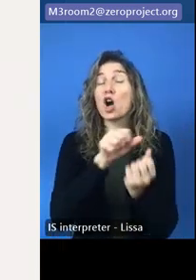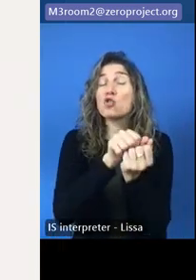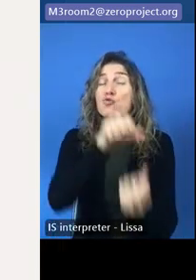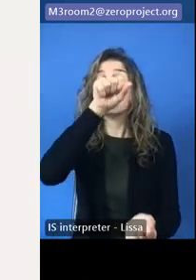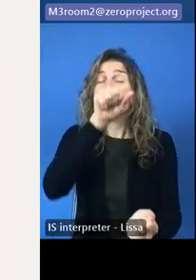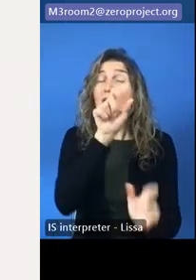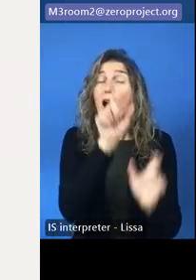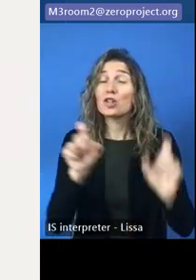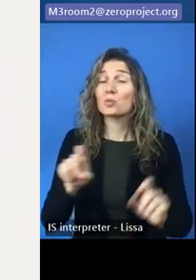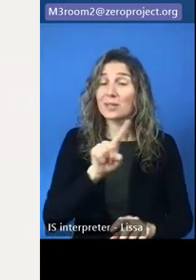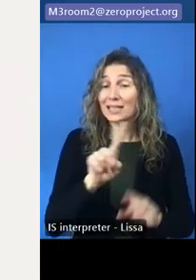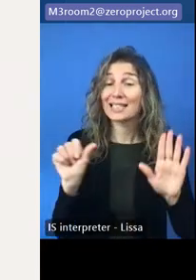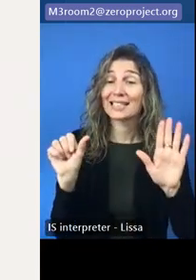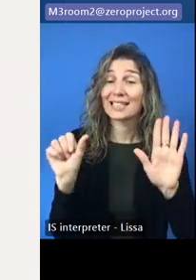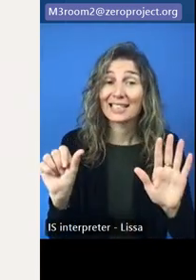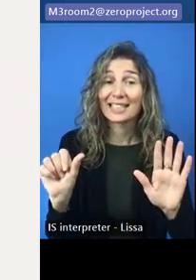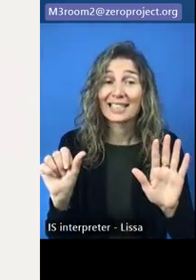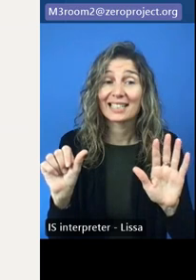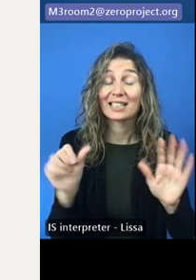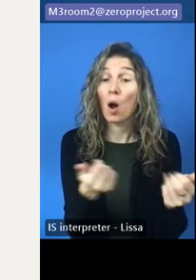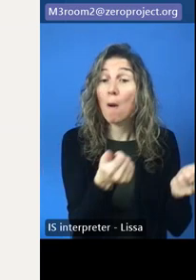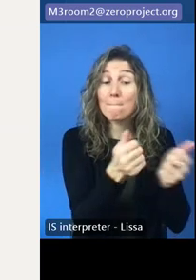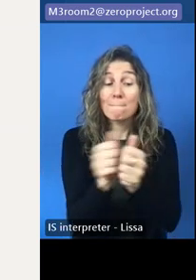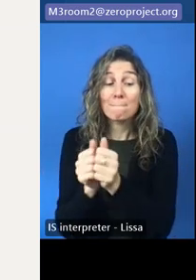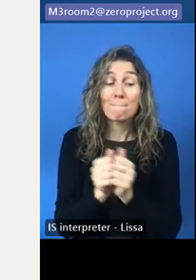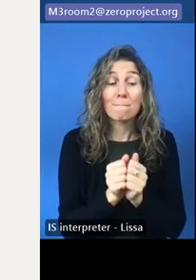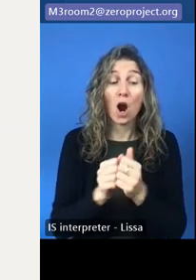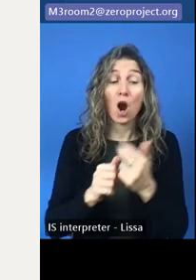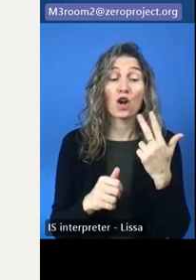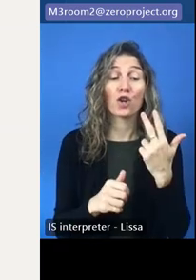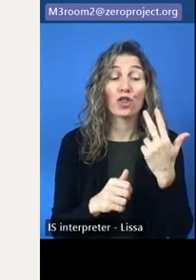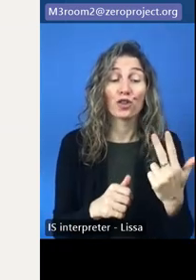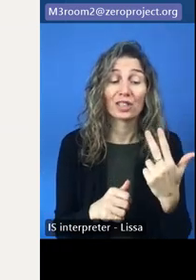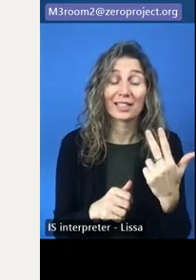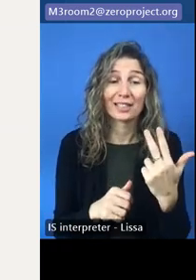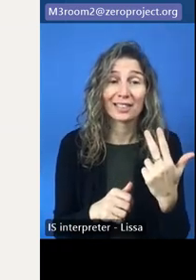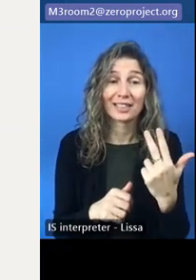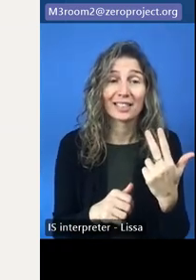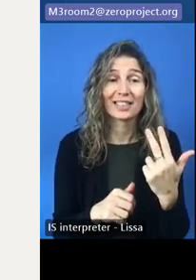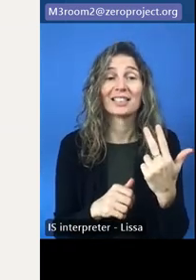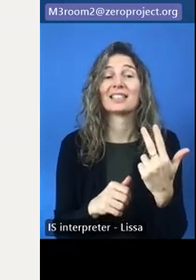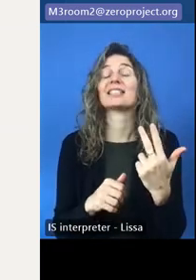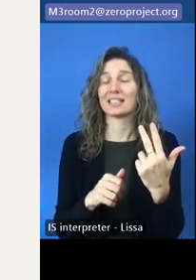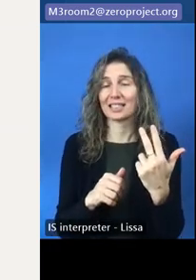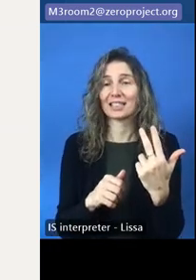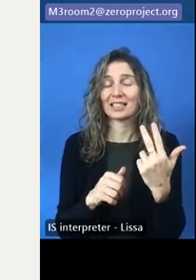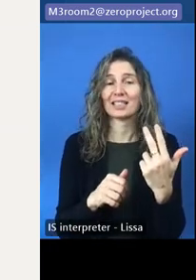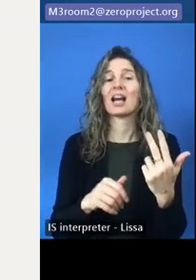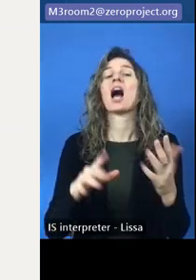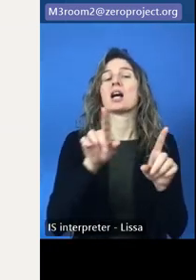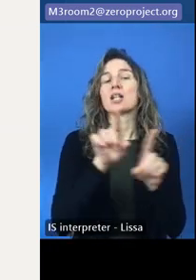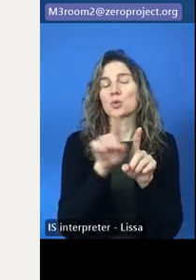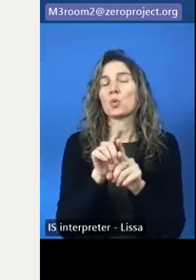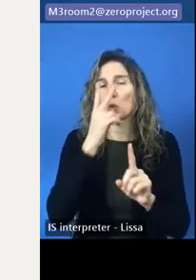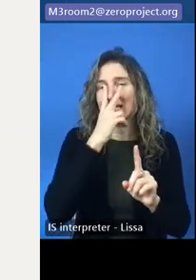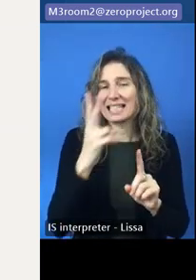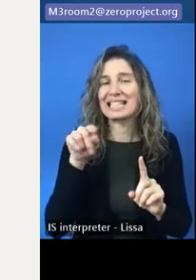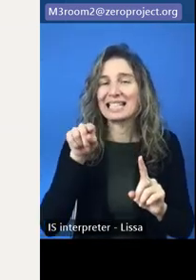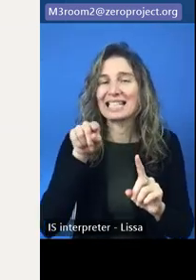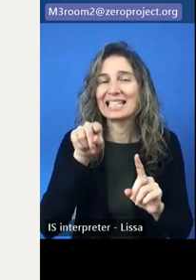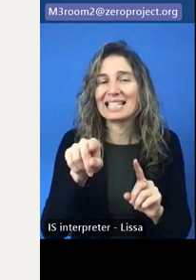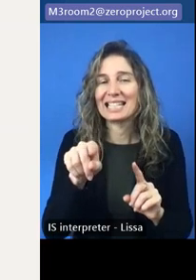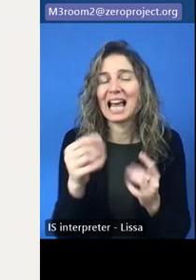were 3 partners, but right now we implemented, successfully implemented 7 intakes of our project. And right